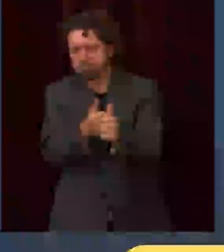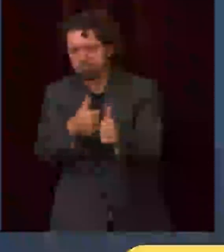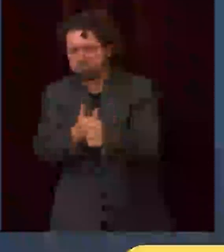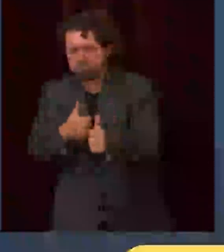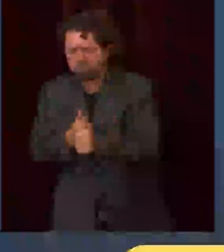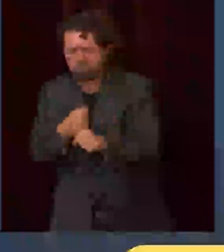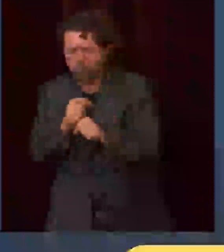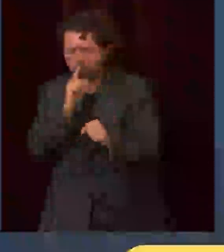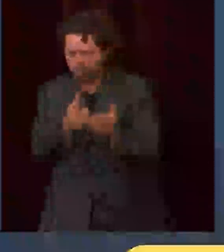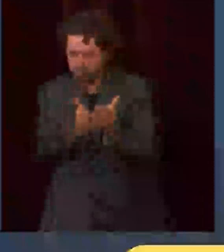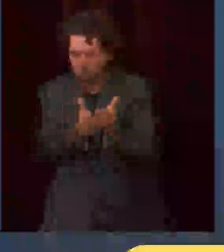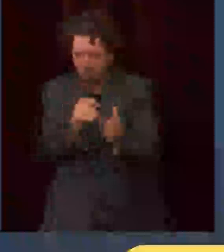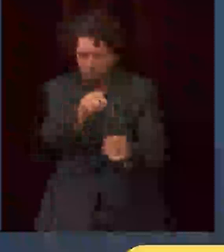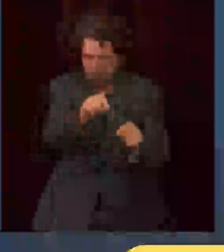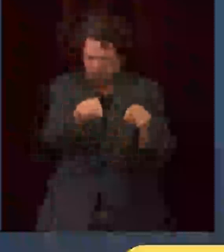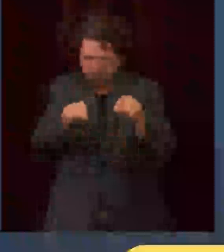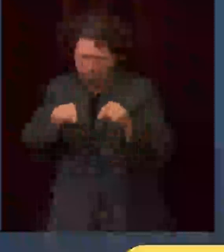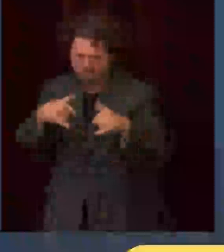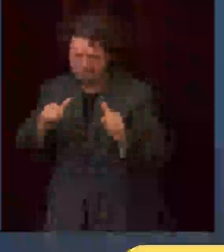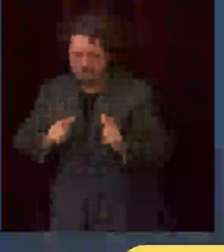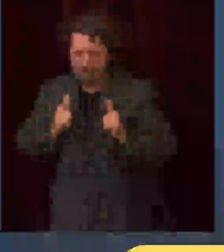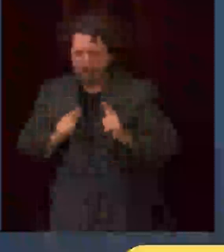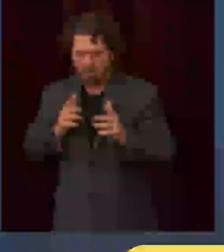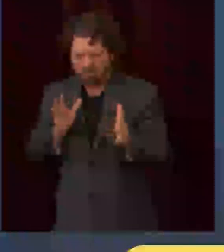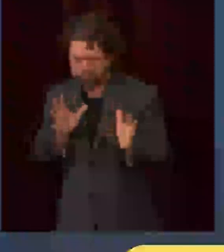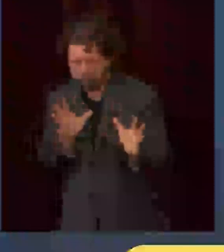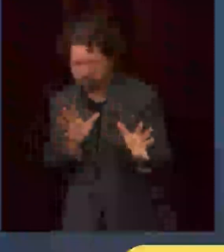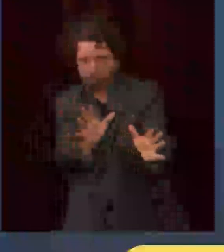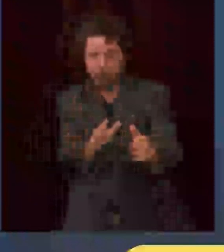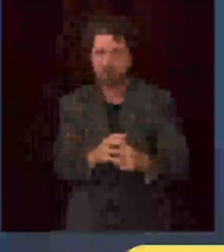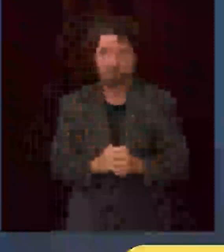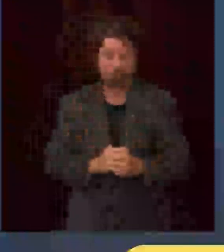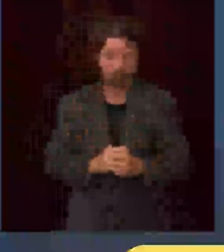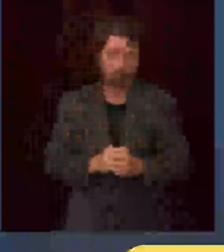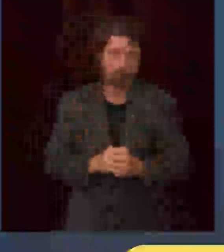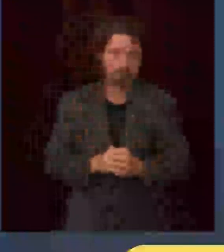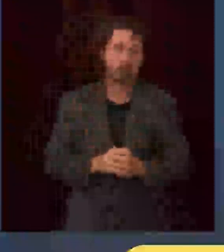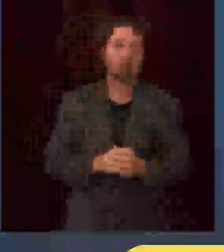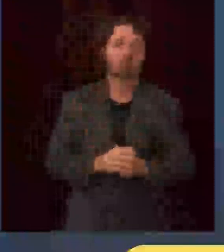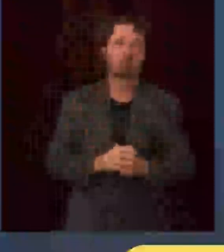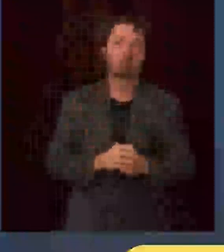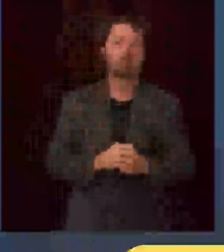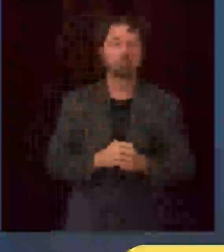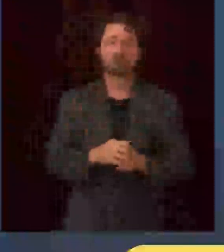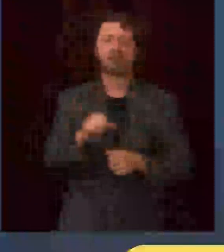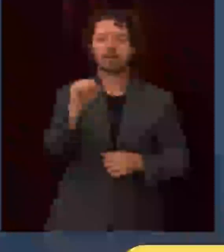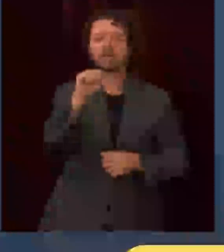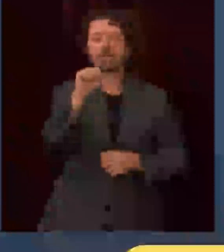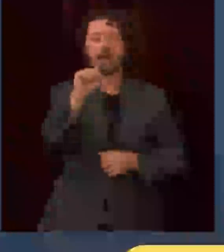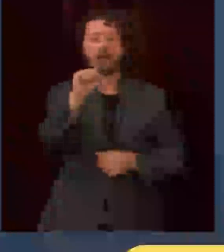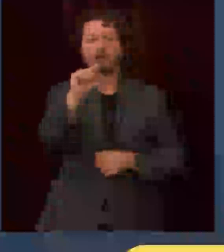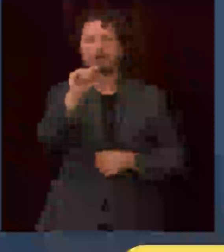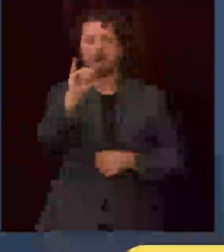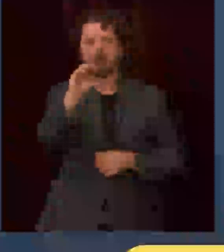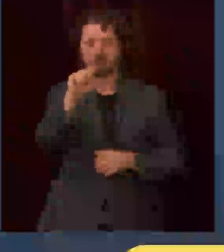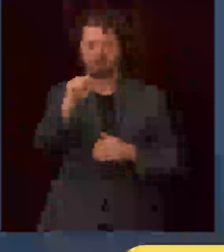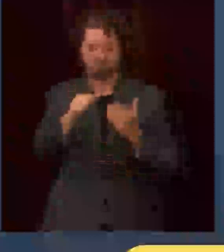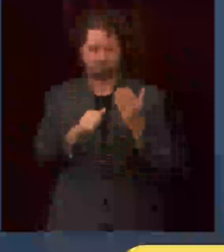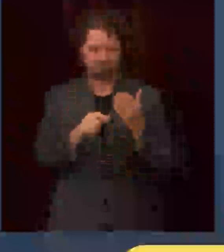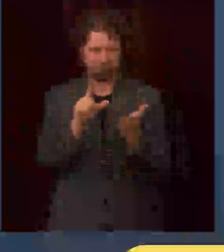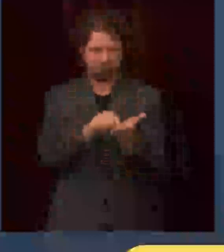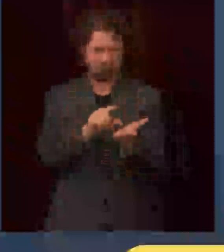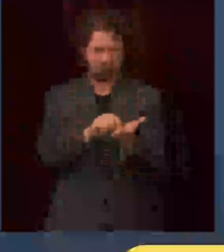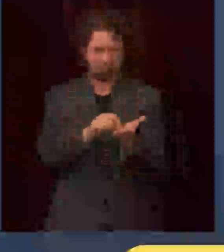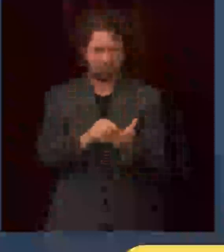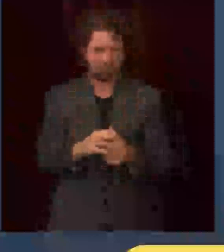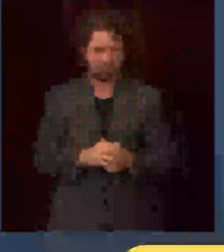on the 25 new confirmed cases per 100,000 number for this new set of metrics? Because just a couple weeks ago, it was 10 or